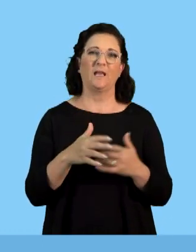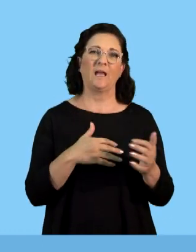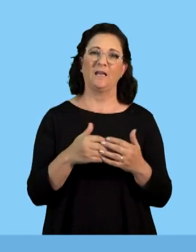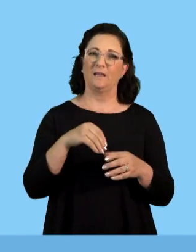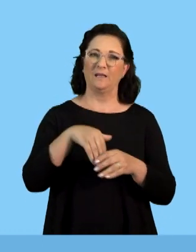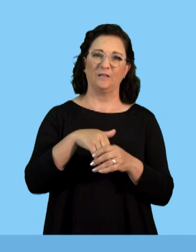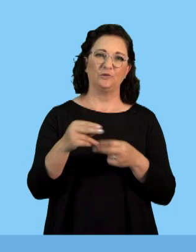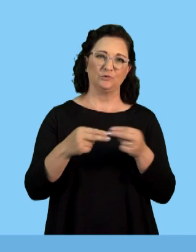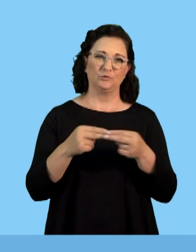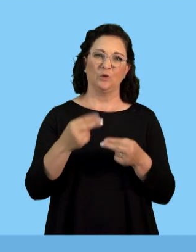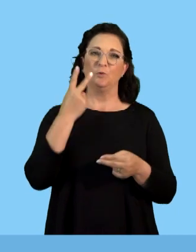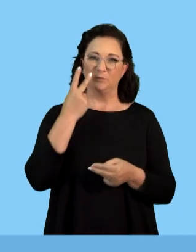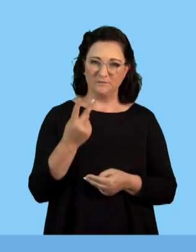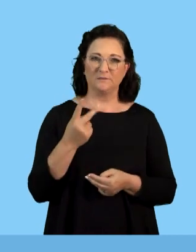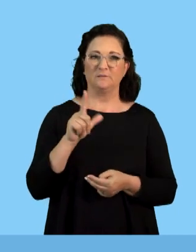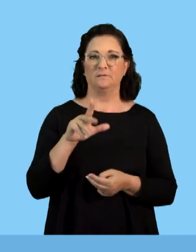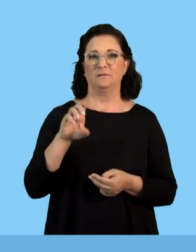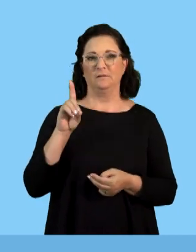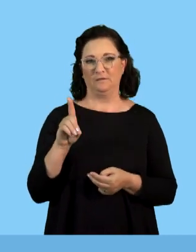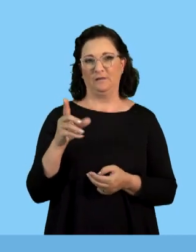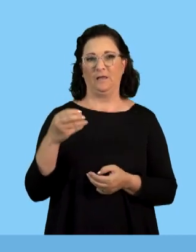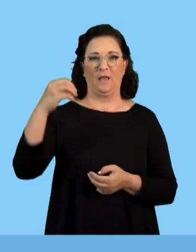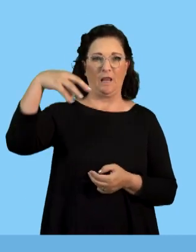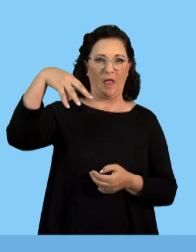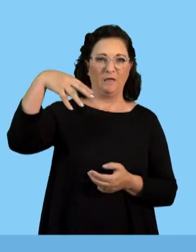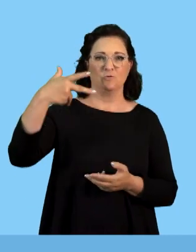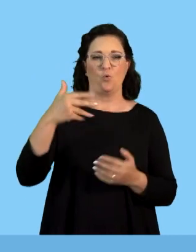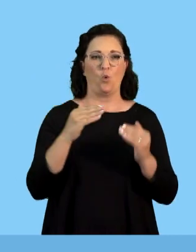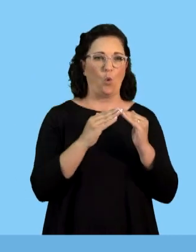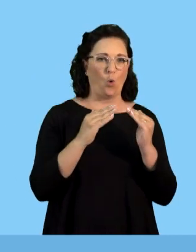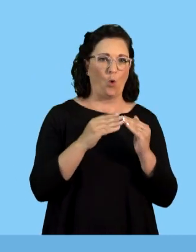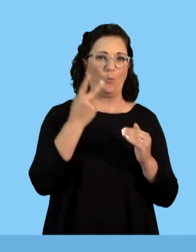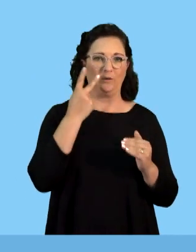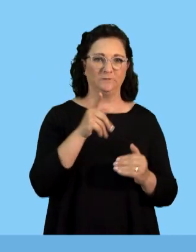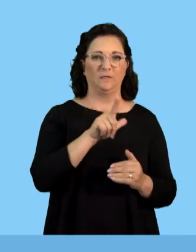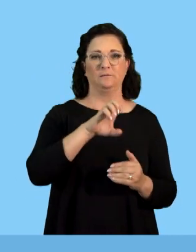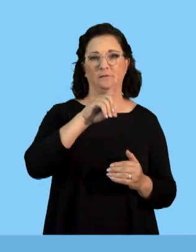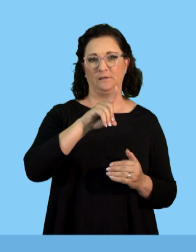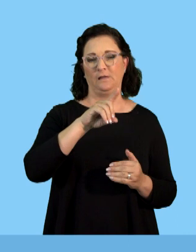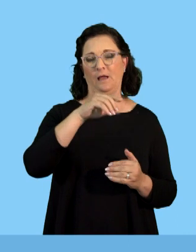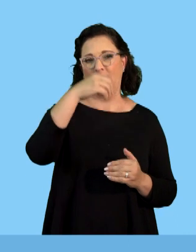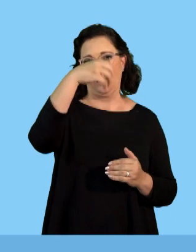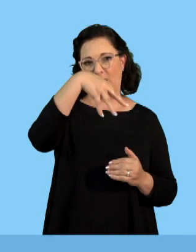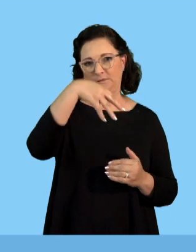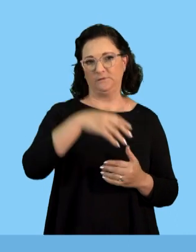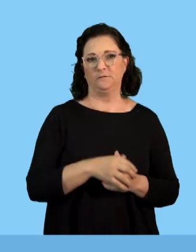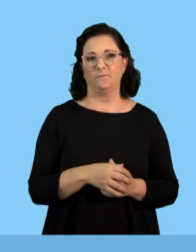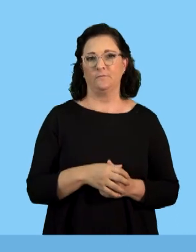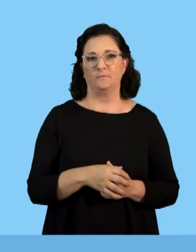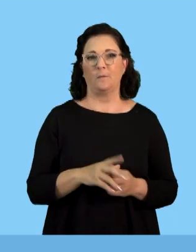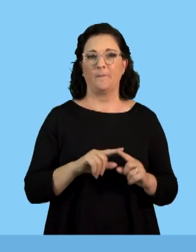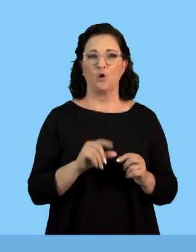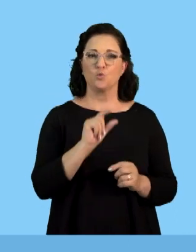wherever, even in shops. We see the LED lights. Even at home, sometimes we have the LED lights. So these are